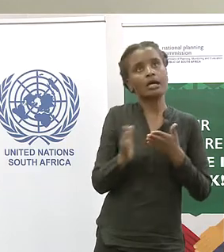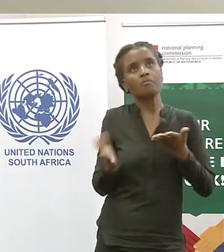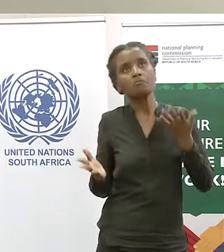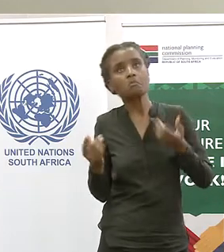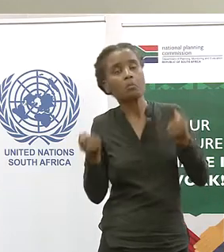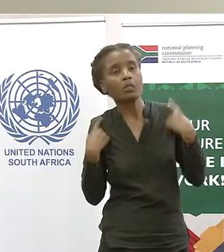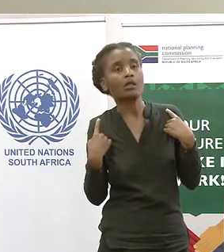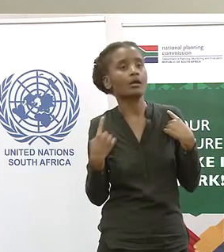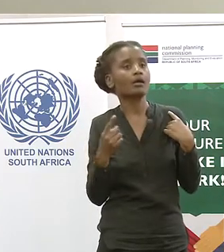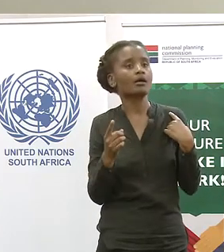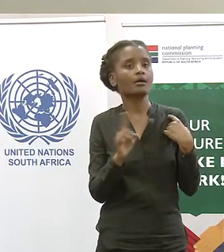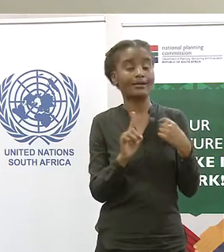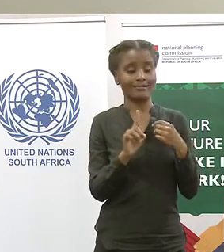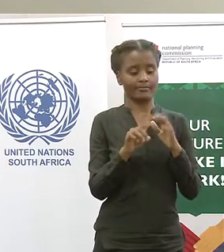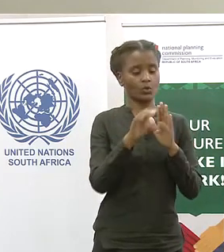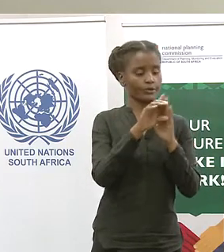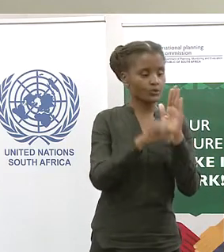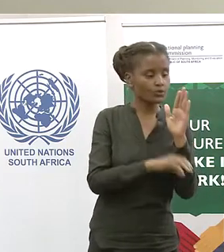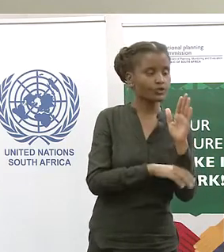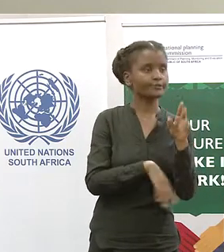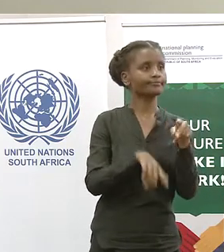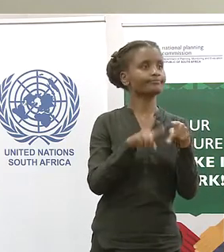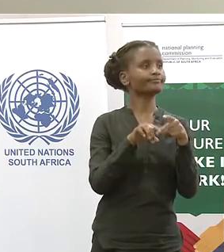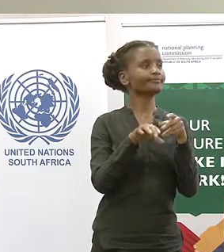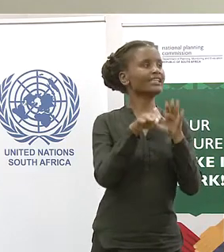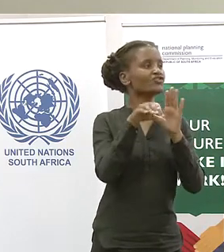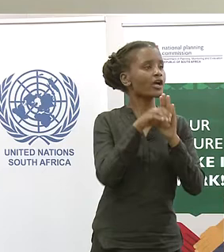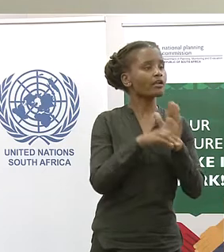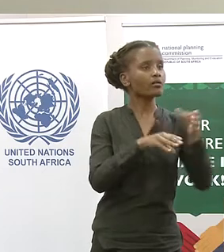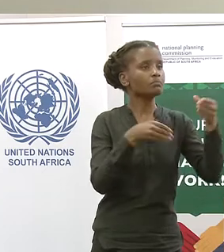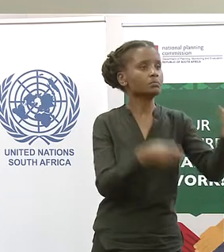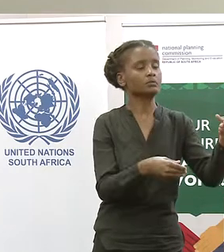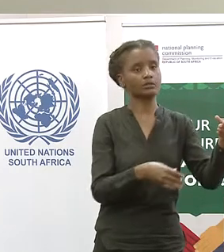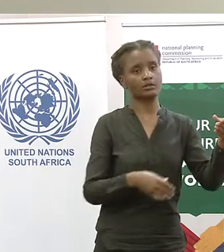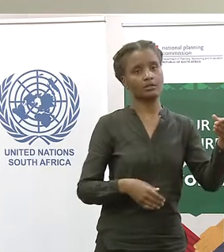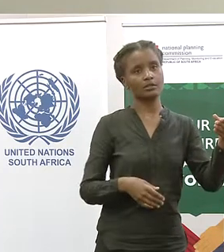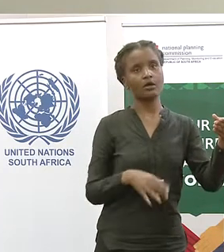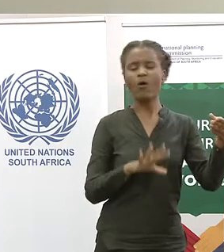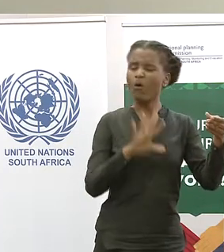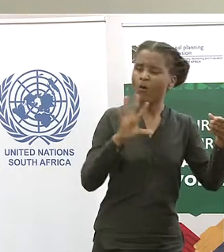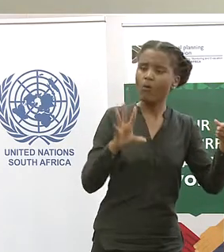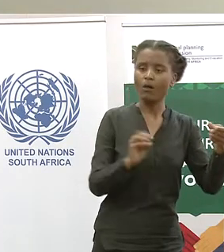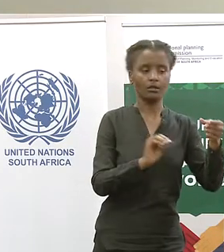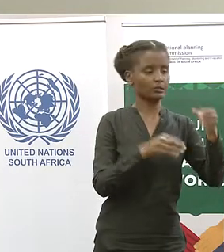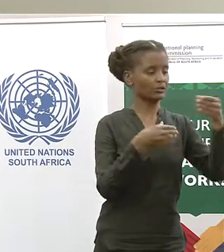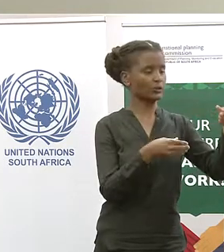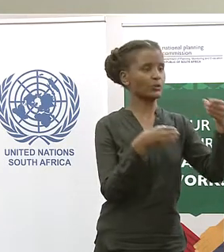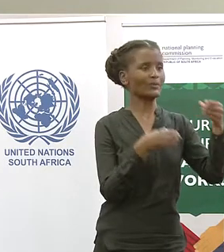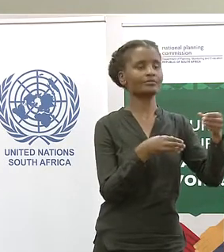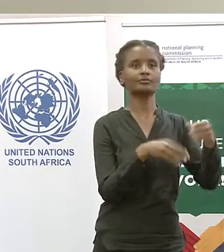the Constitution, the Charter, and all the documents and frameworks,